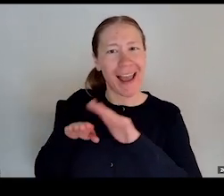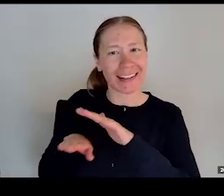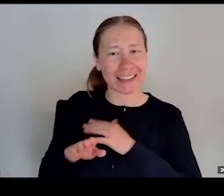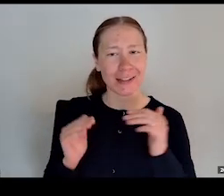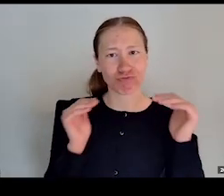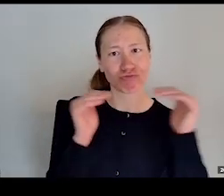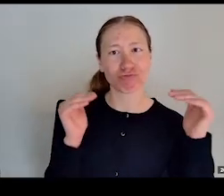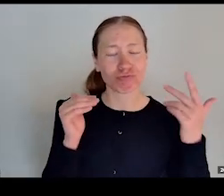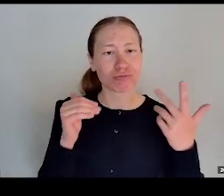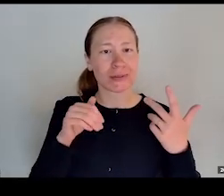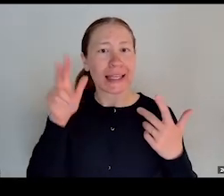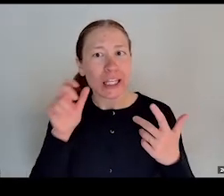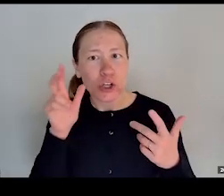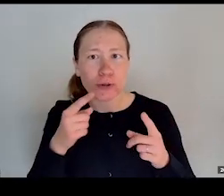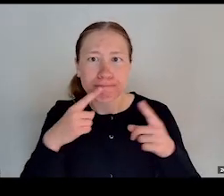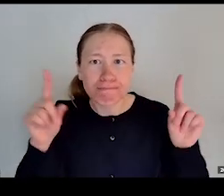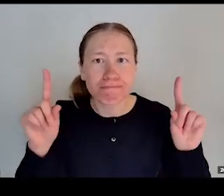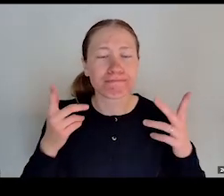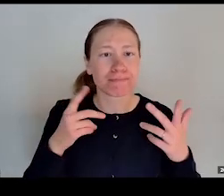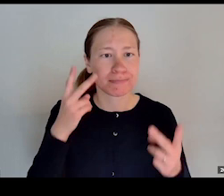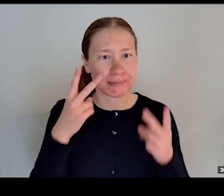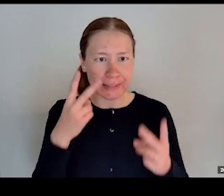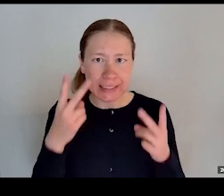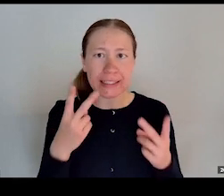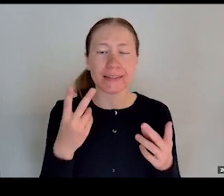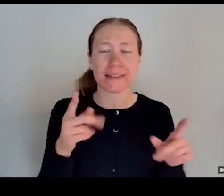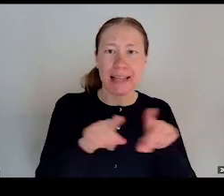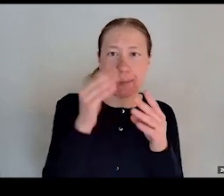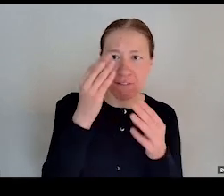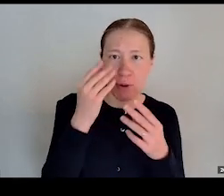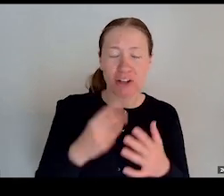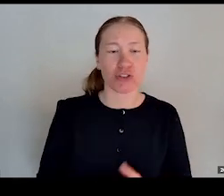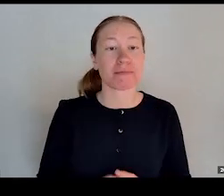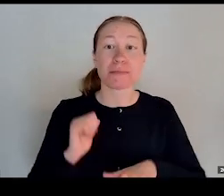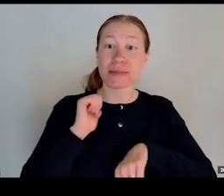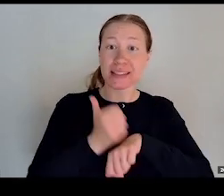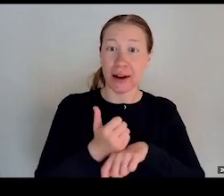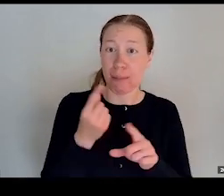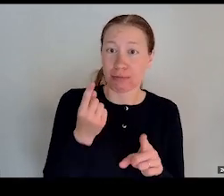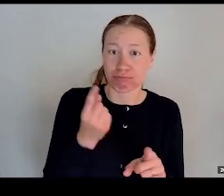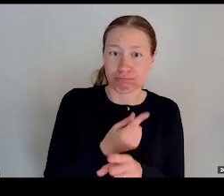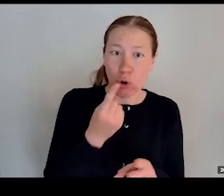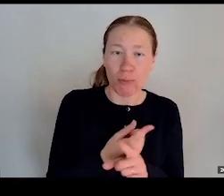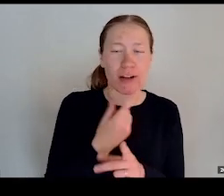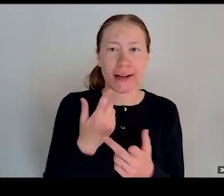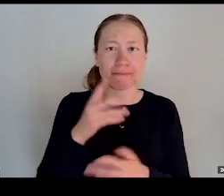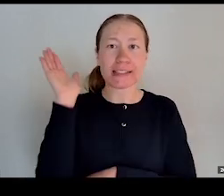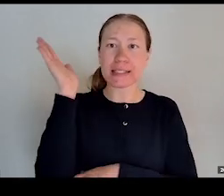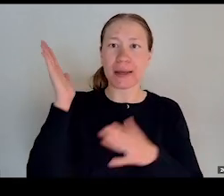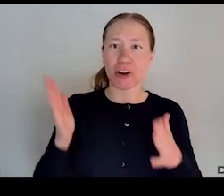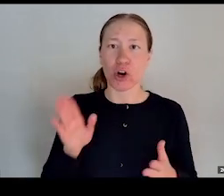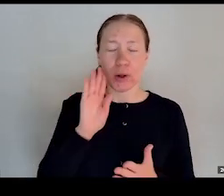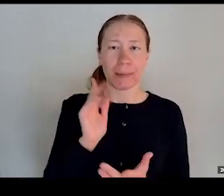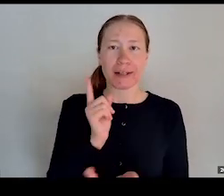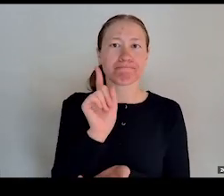the same information. To do that, it's important to arrange the space in a way that the speakers are near a central point that's going to pick